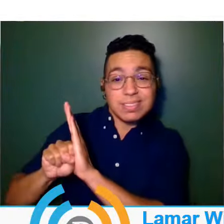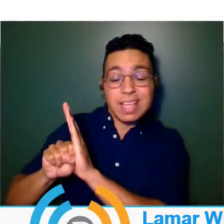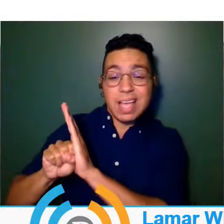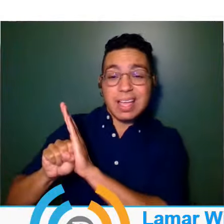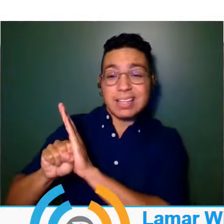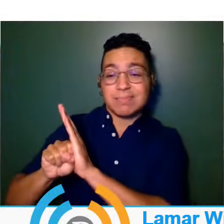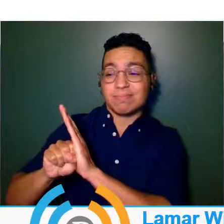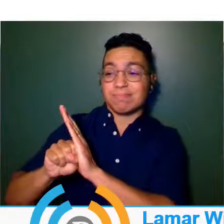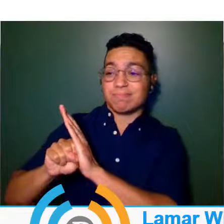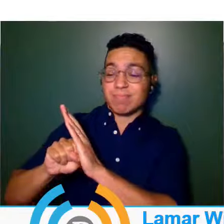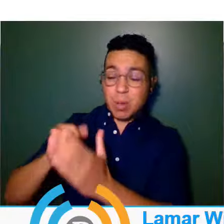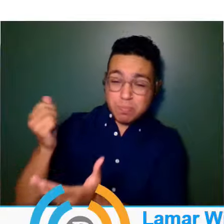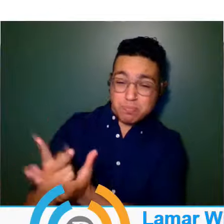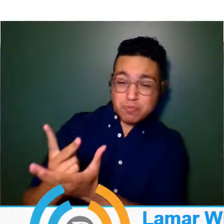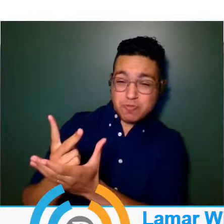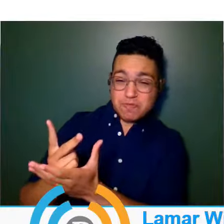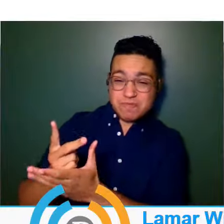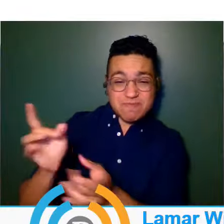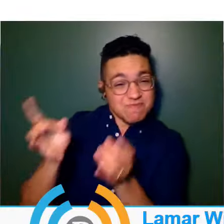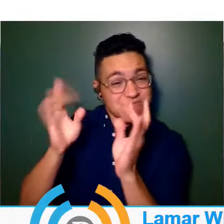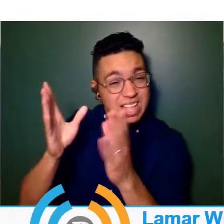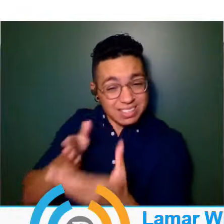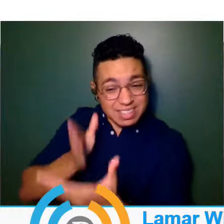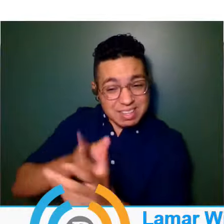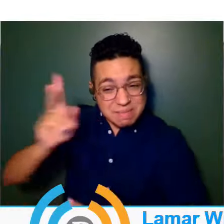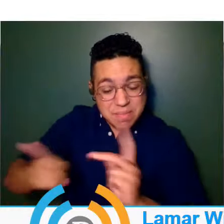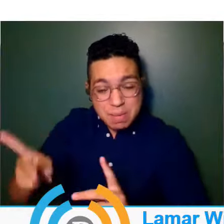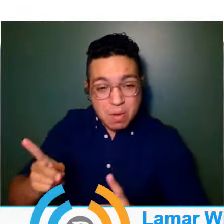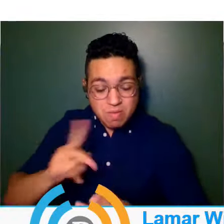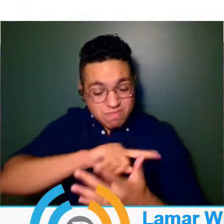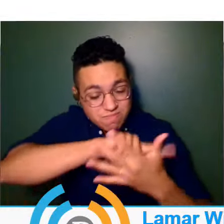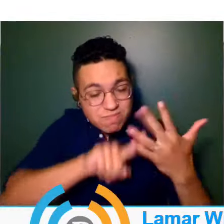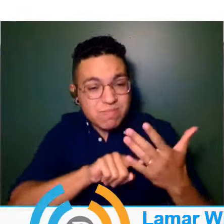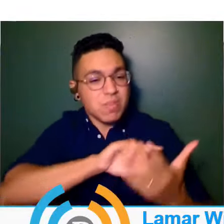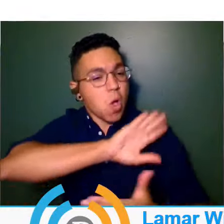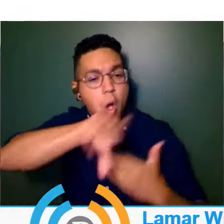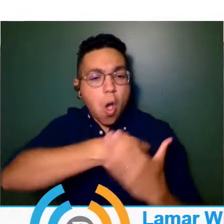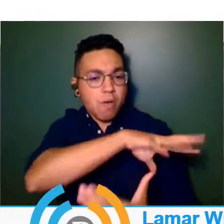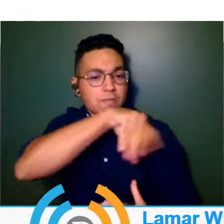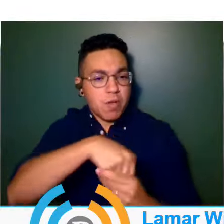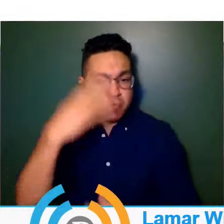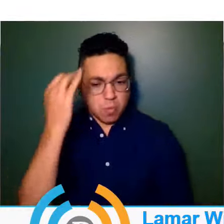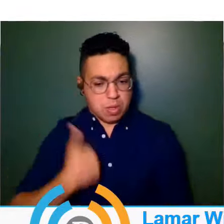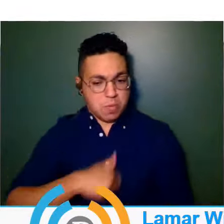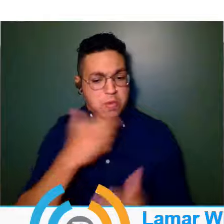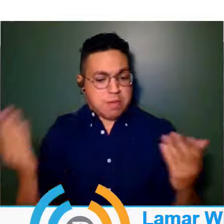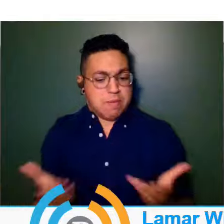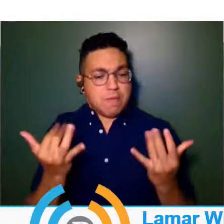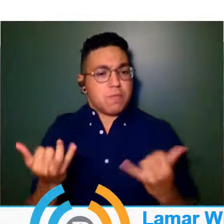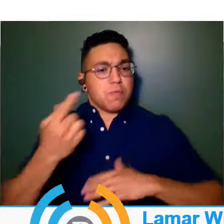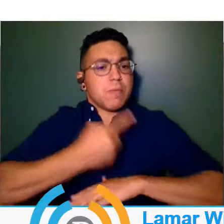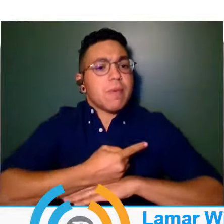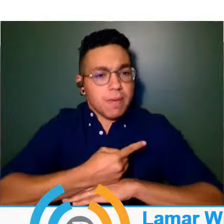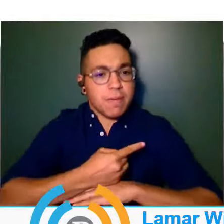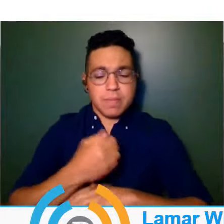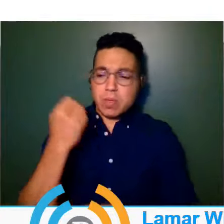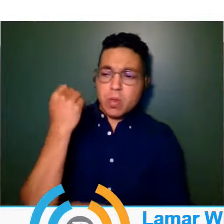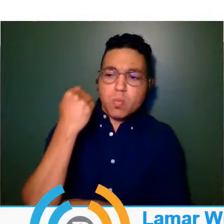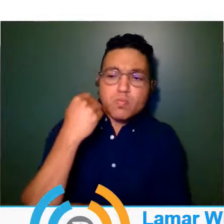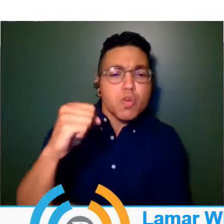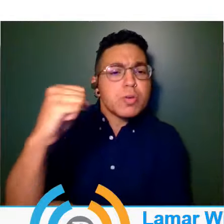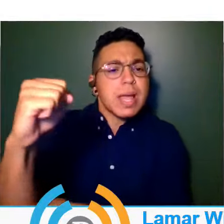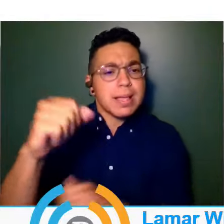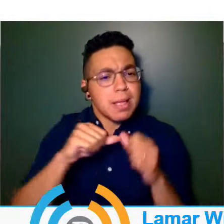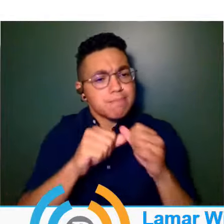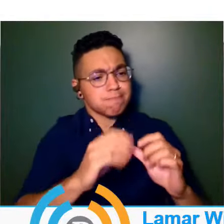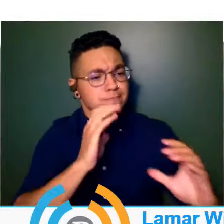sanctioned violence. That is what has brought us here, right? Like the protests and the ongoing conversations